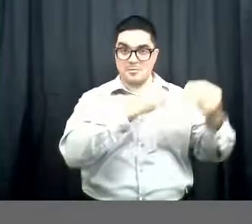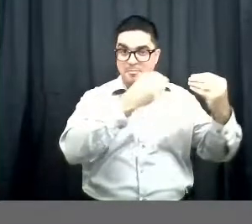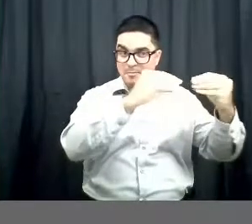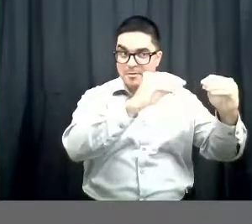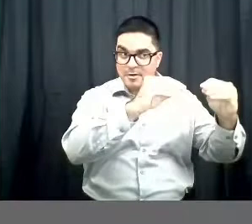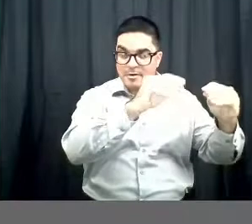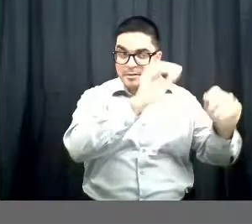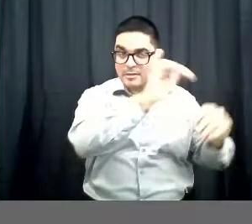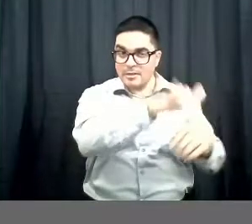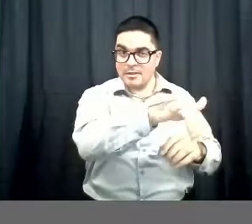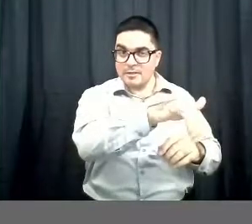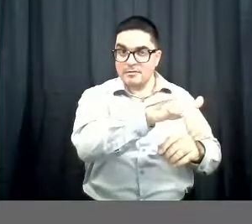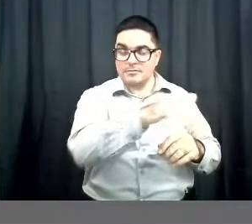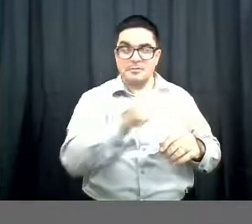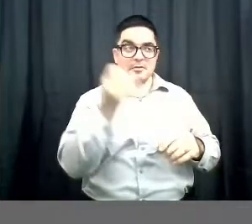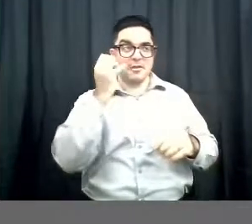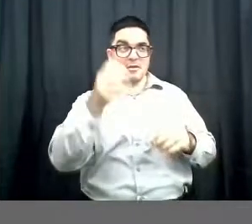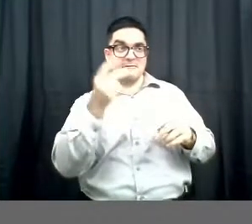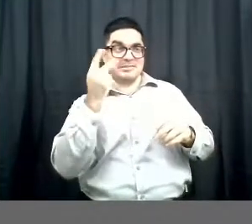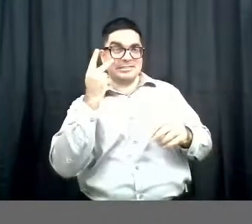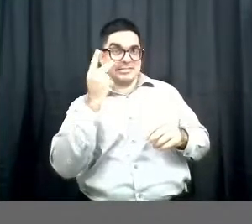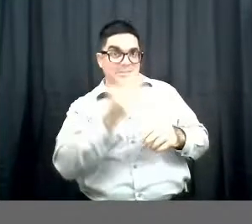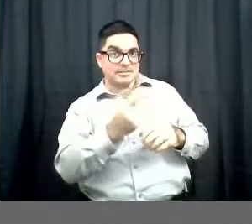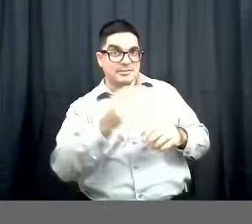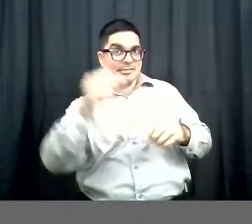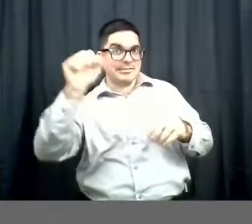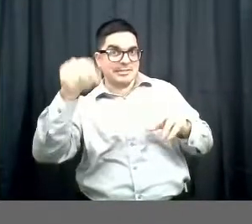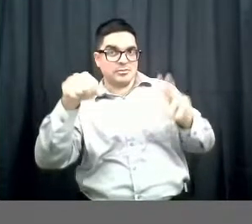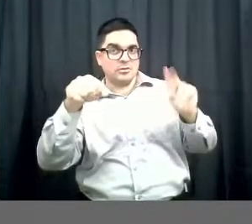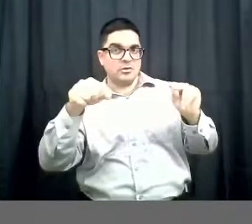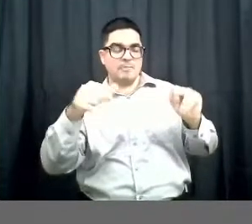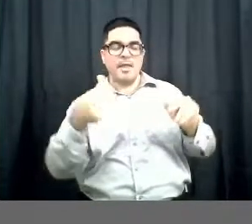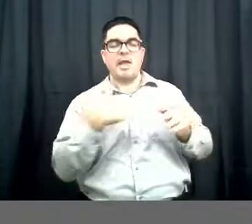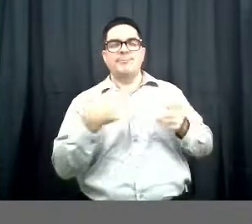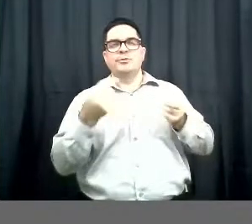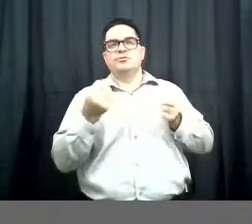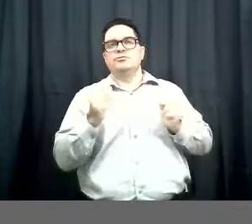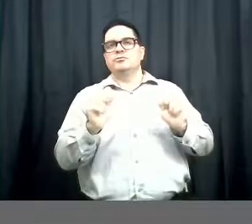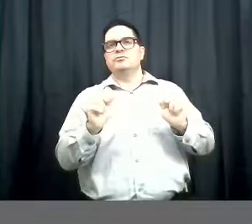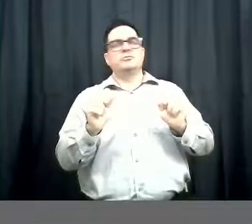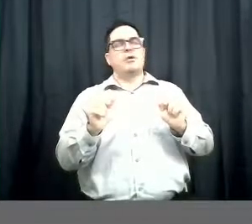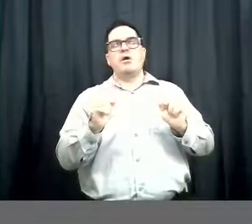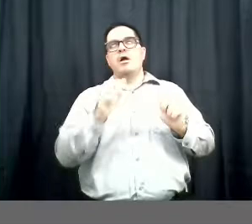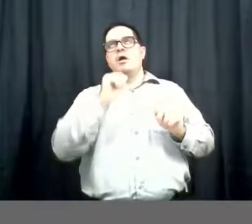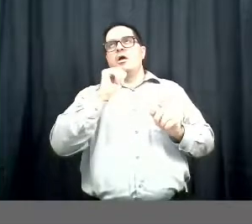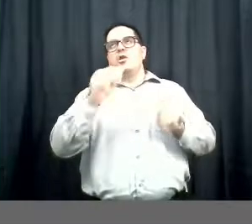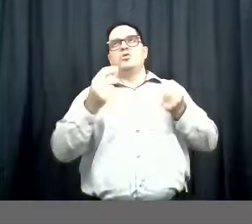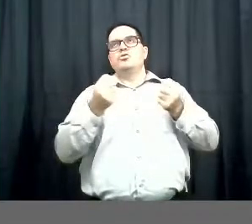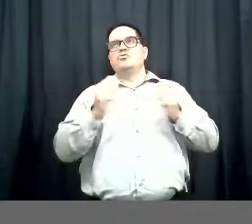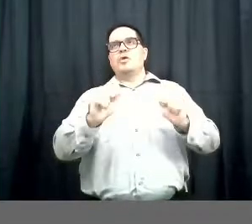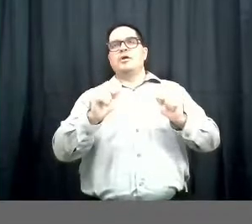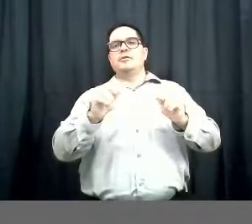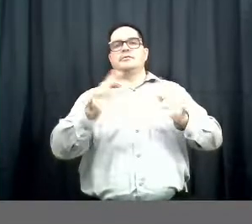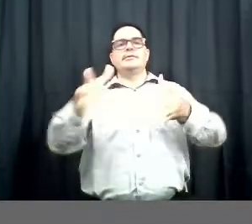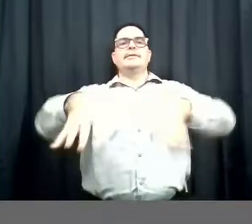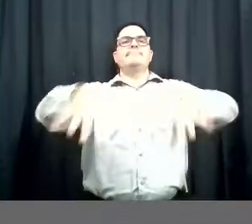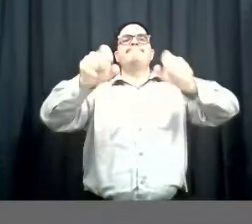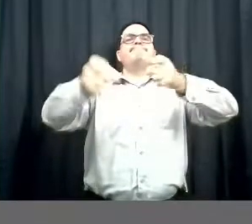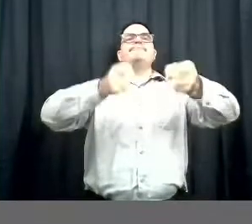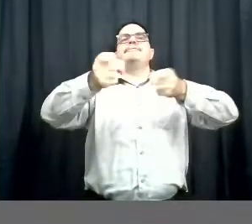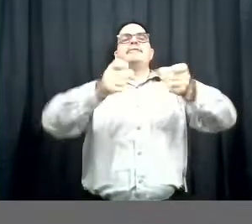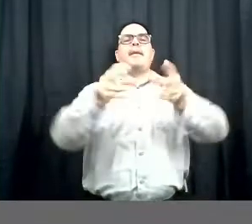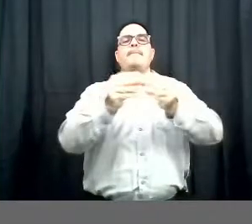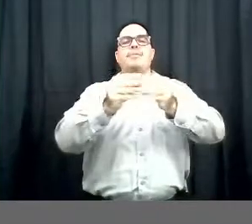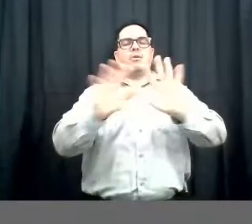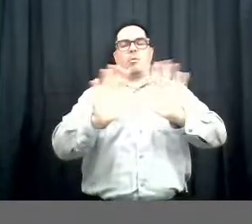not. Justin, maybe. But I'm not trying to take over the meeting. You guys have answered a lot of